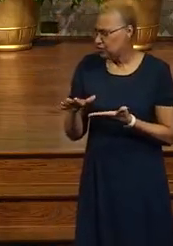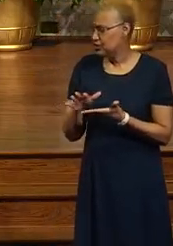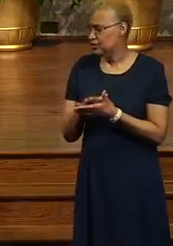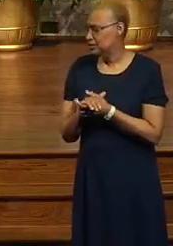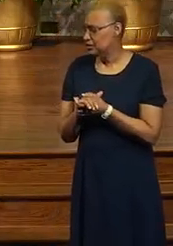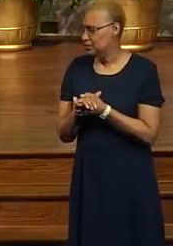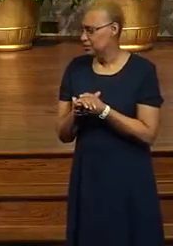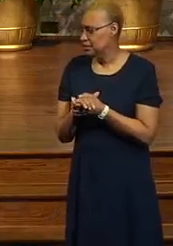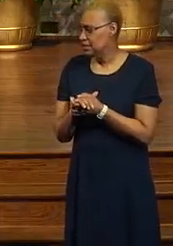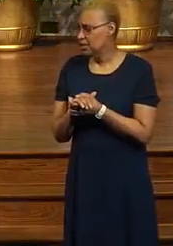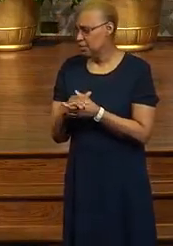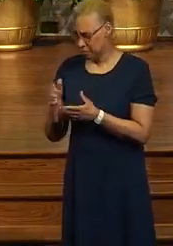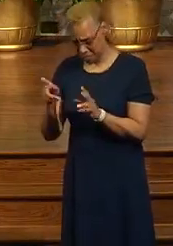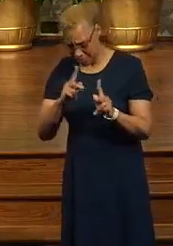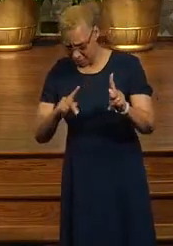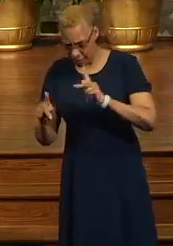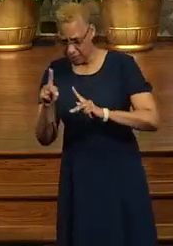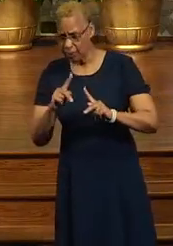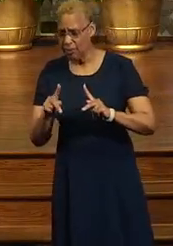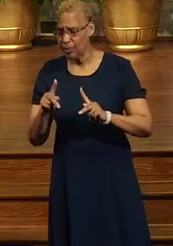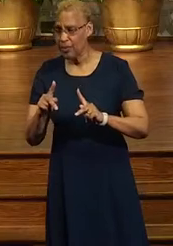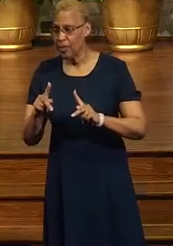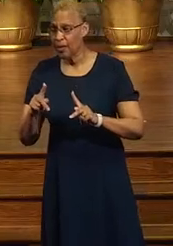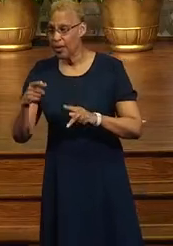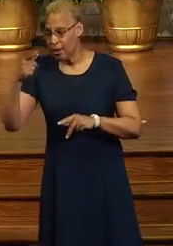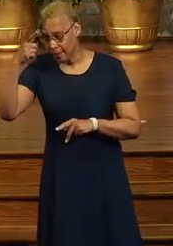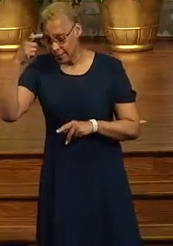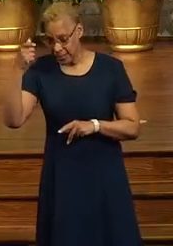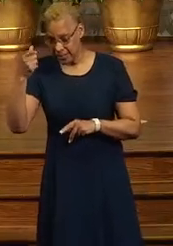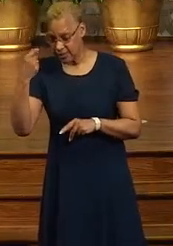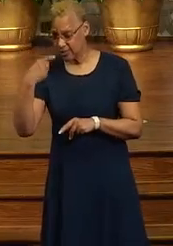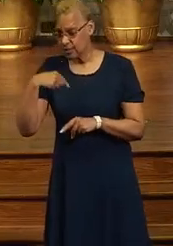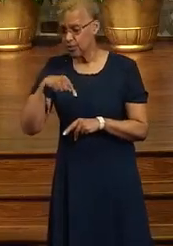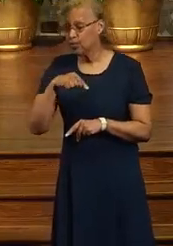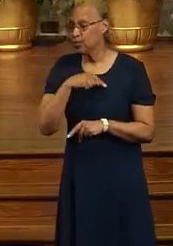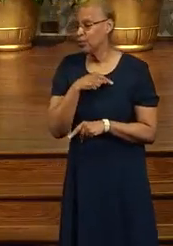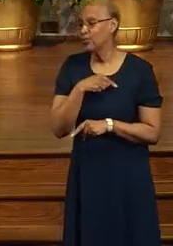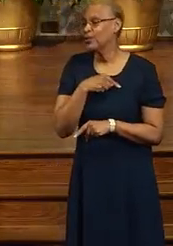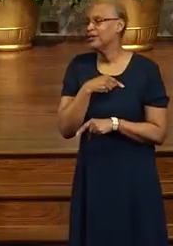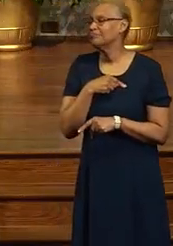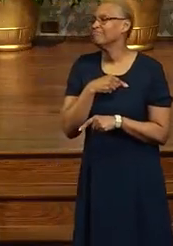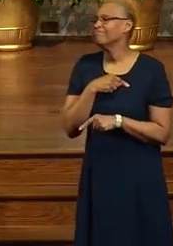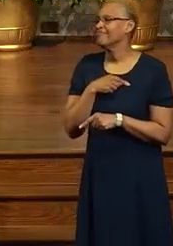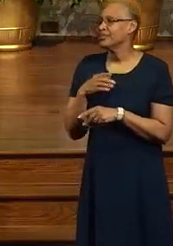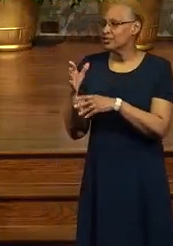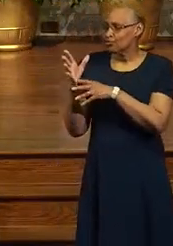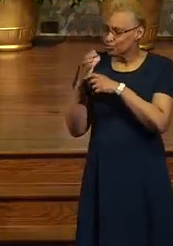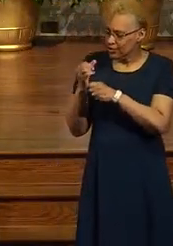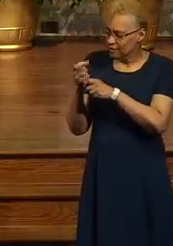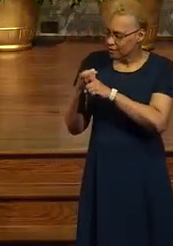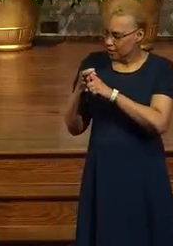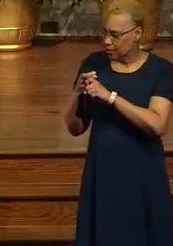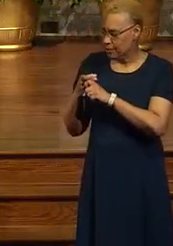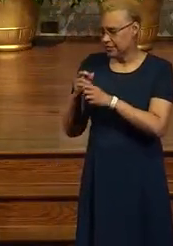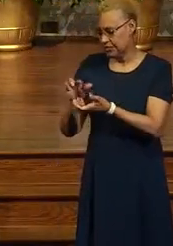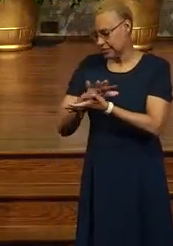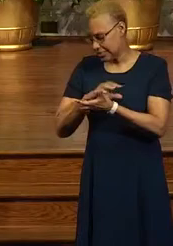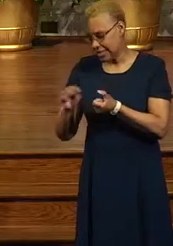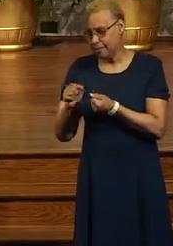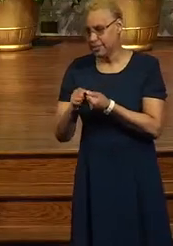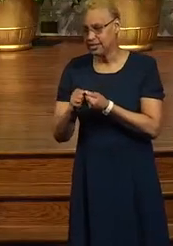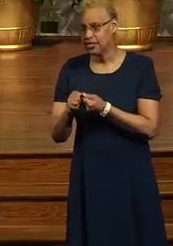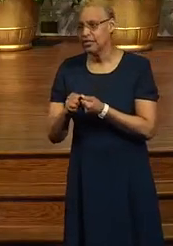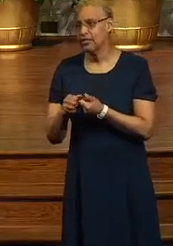We are damaged property because we are an inheritance of a damaged creation.